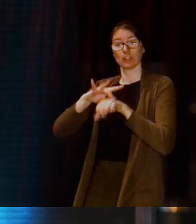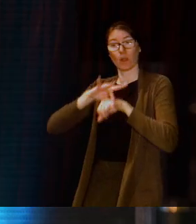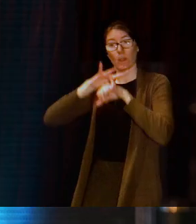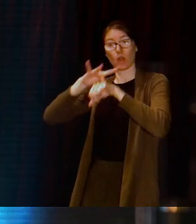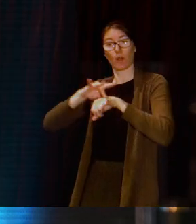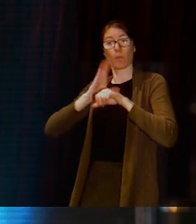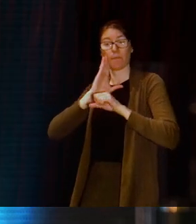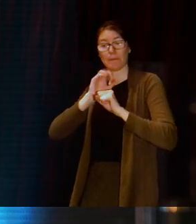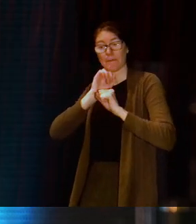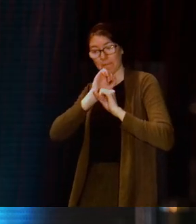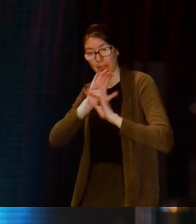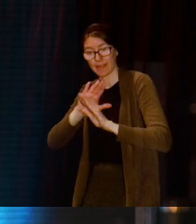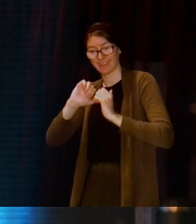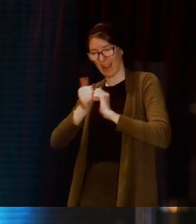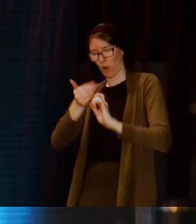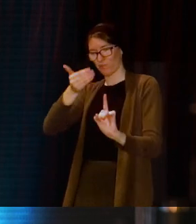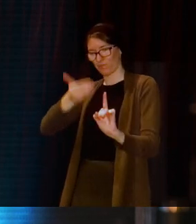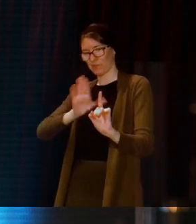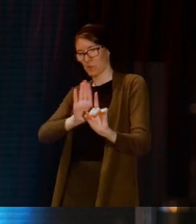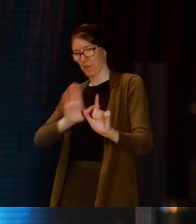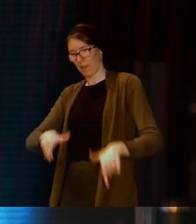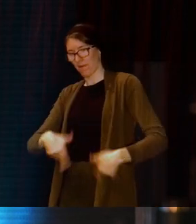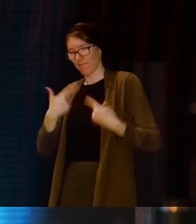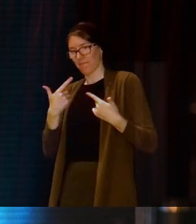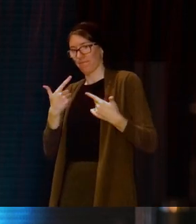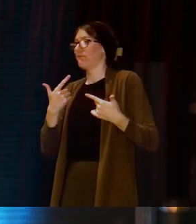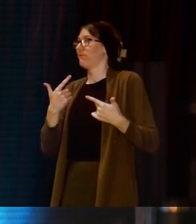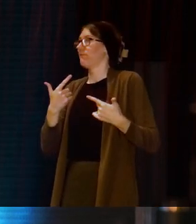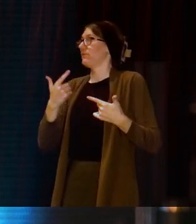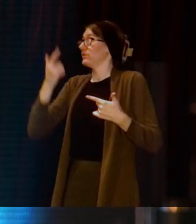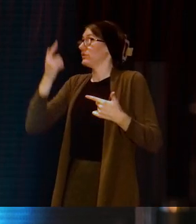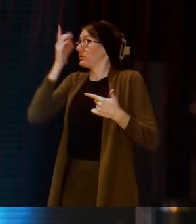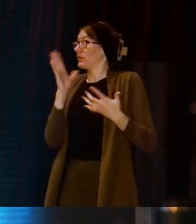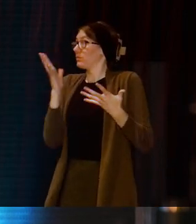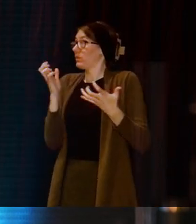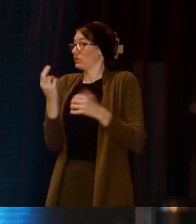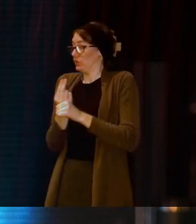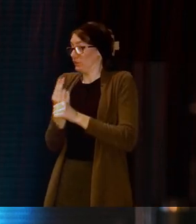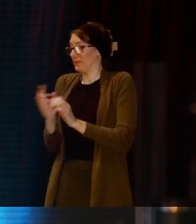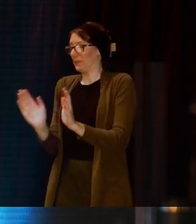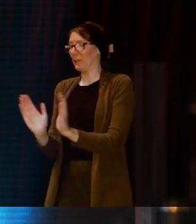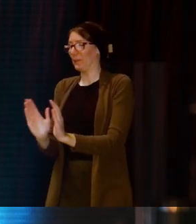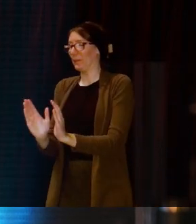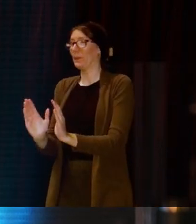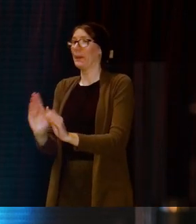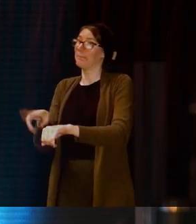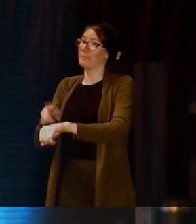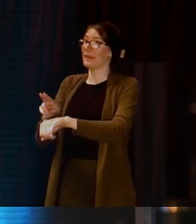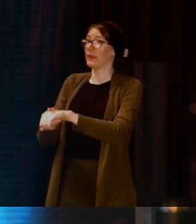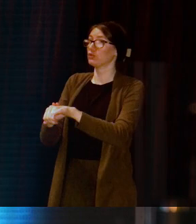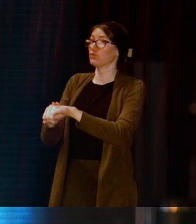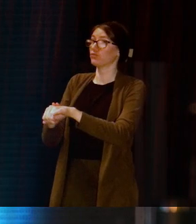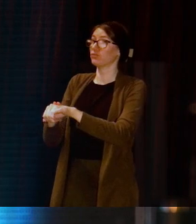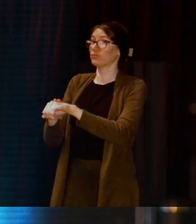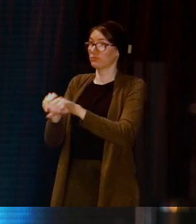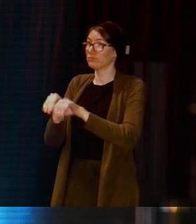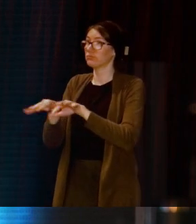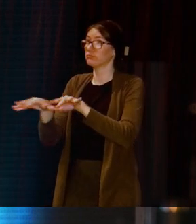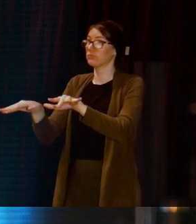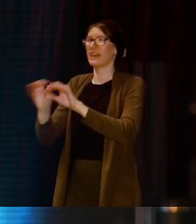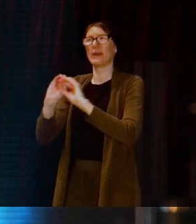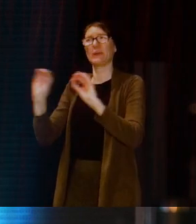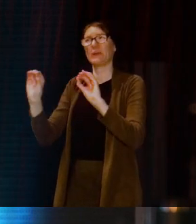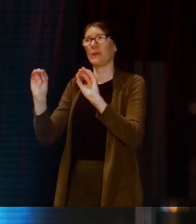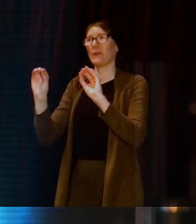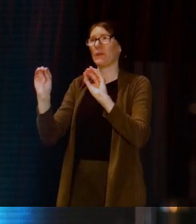in that great blessing to the world that God wants to do in and through this little nation. Now, I want you to notice something. There's no conditions